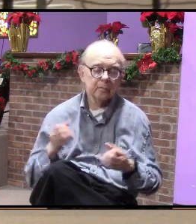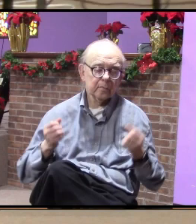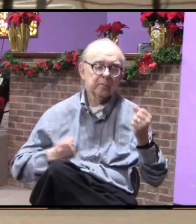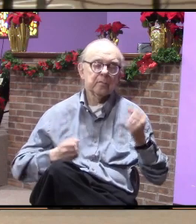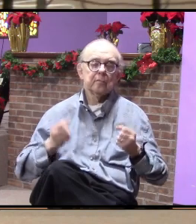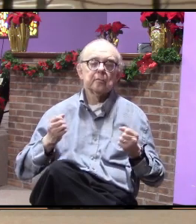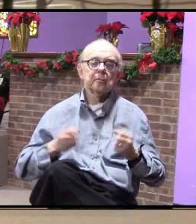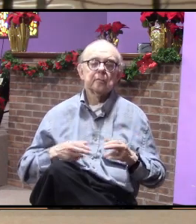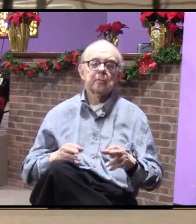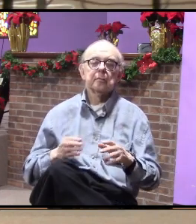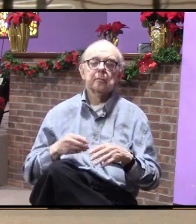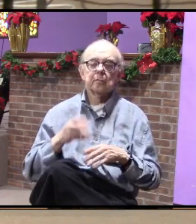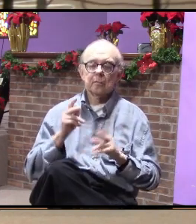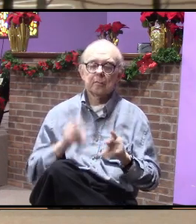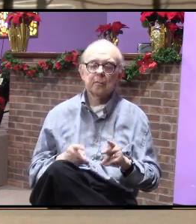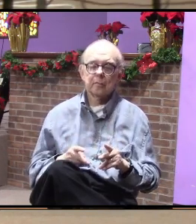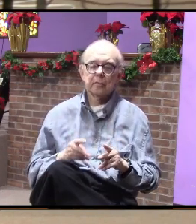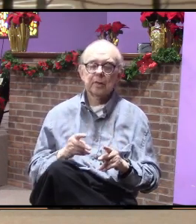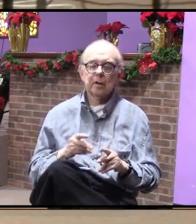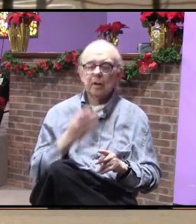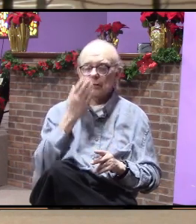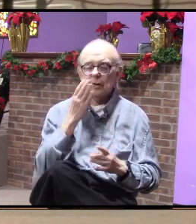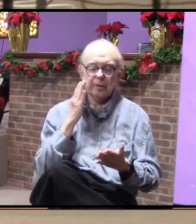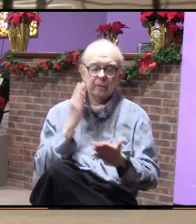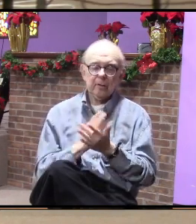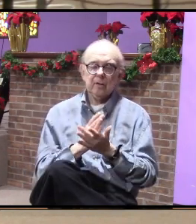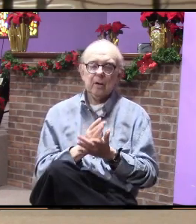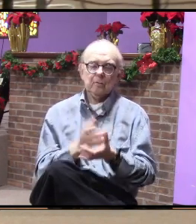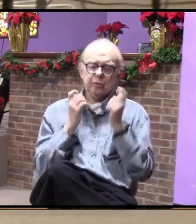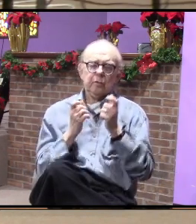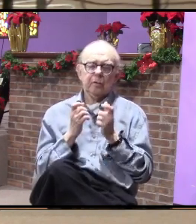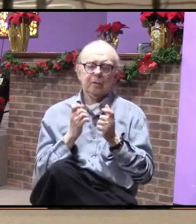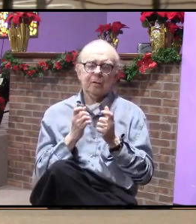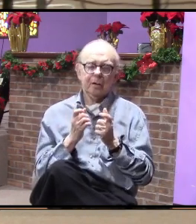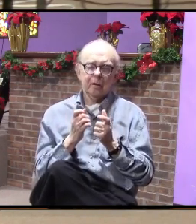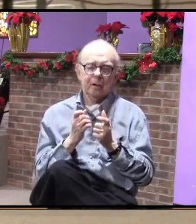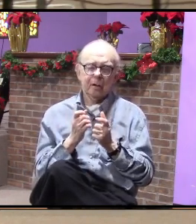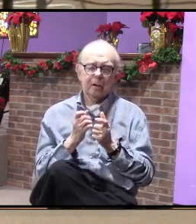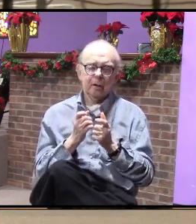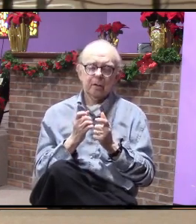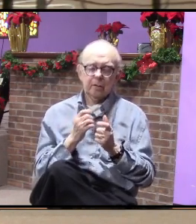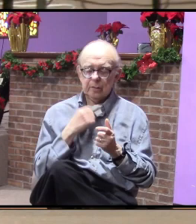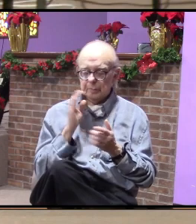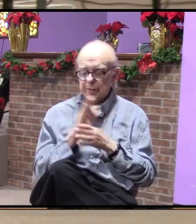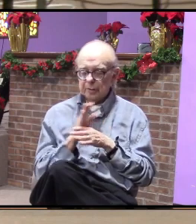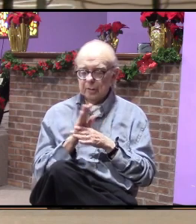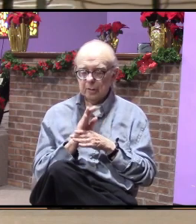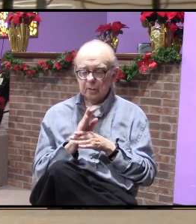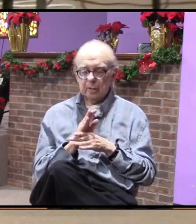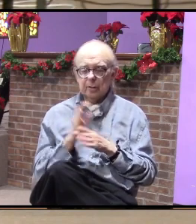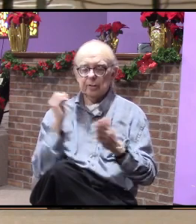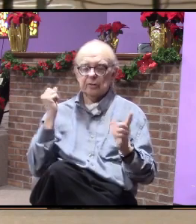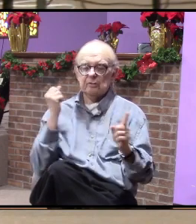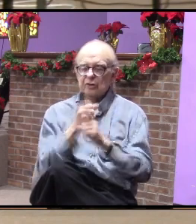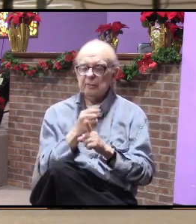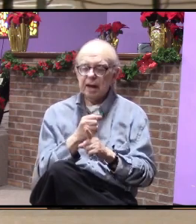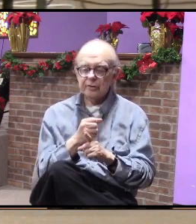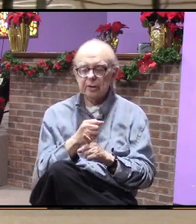the road, the person in front of you stops very suddenly, you're preoccupied, you run right into the back of